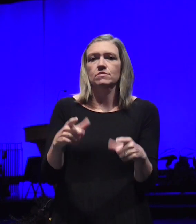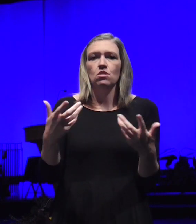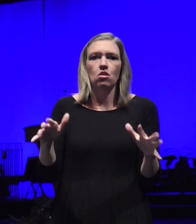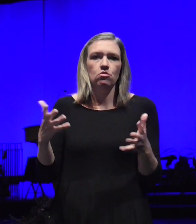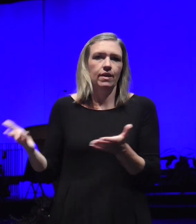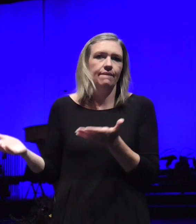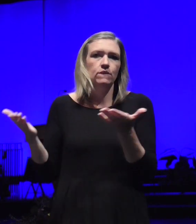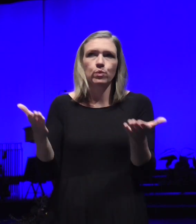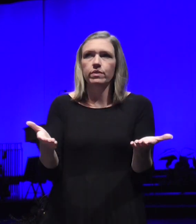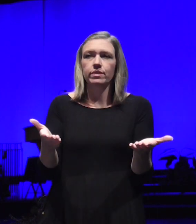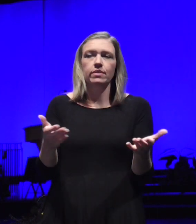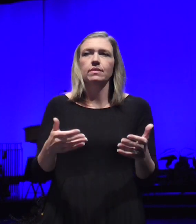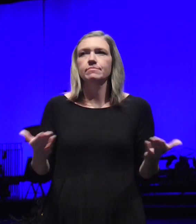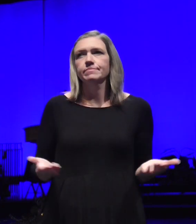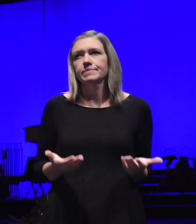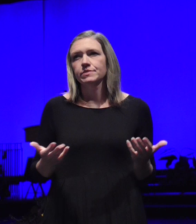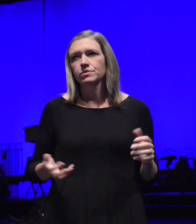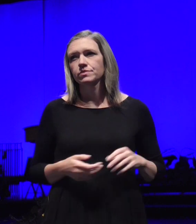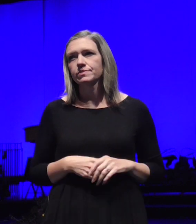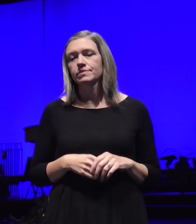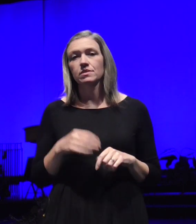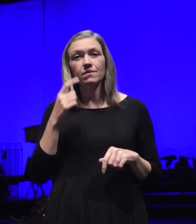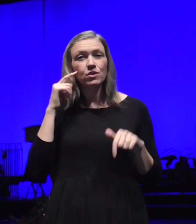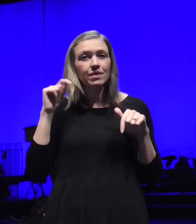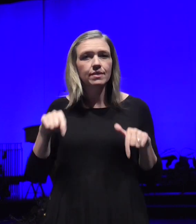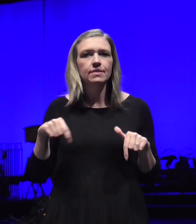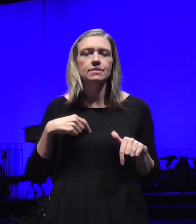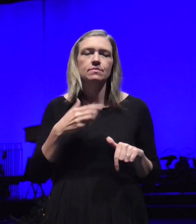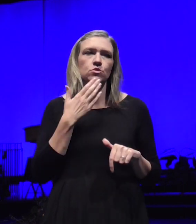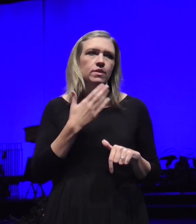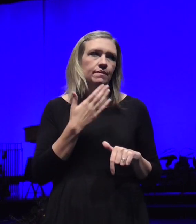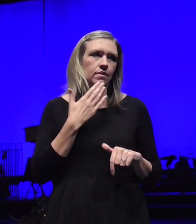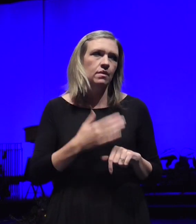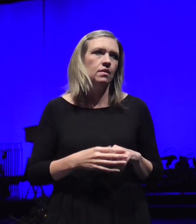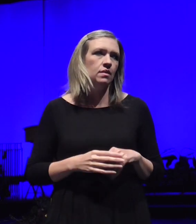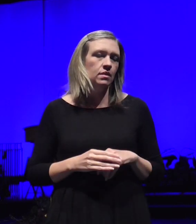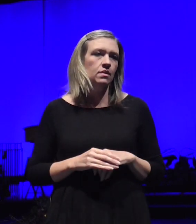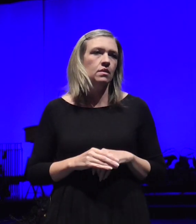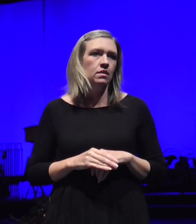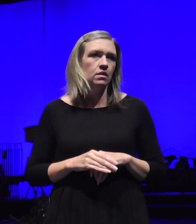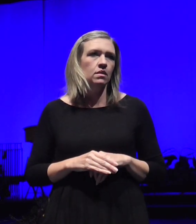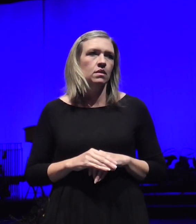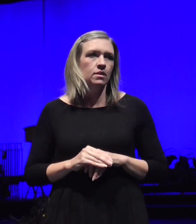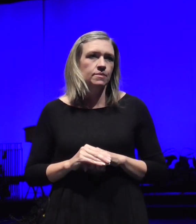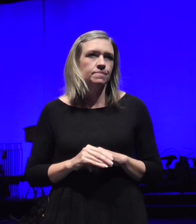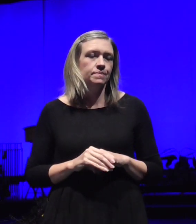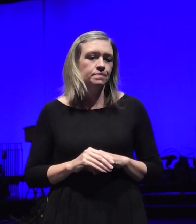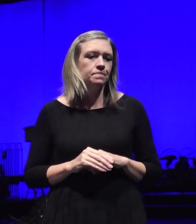has come forth. And for this I am grateful.